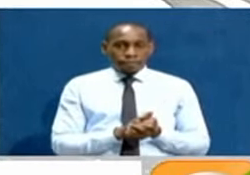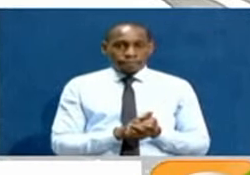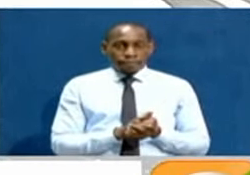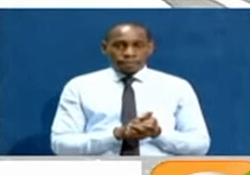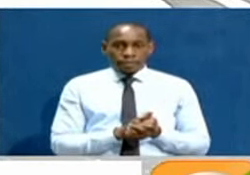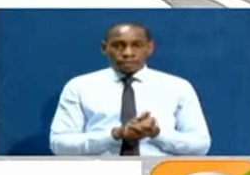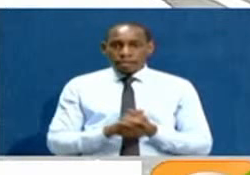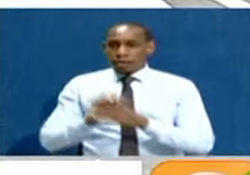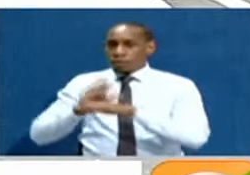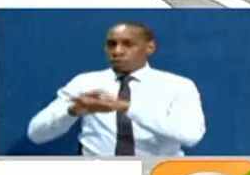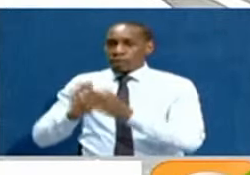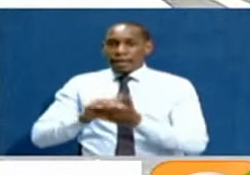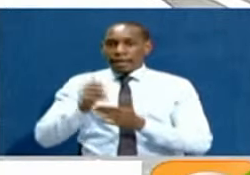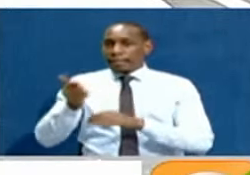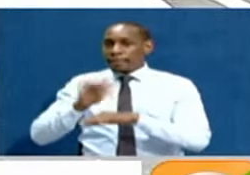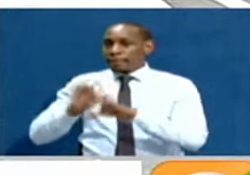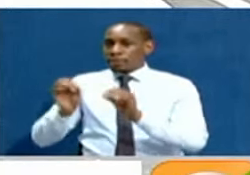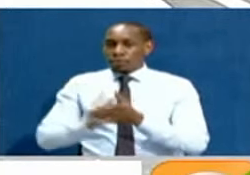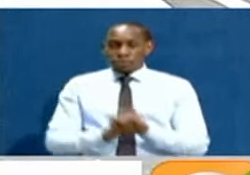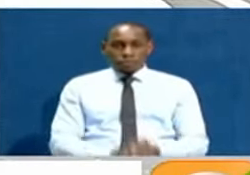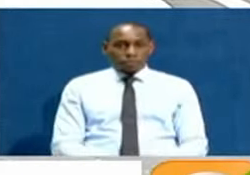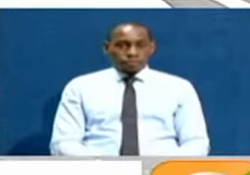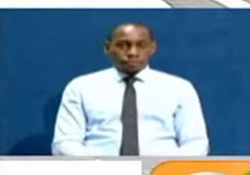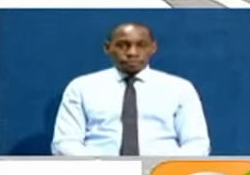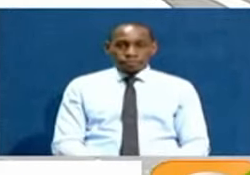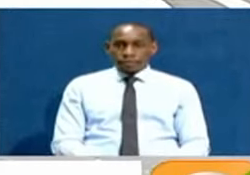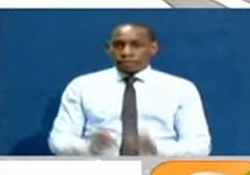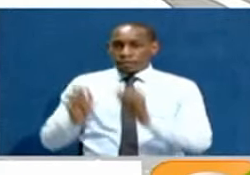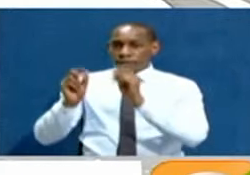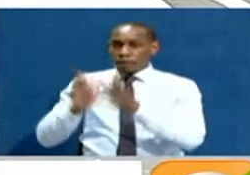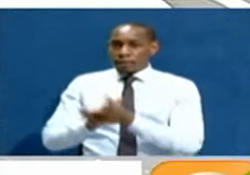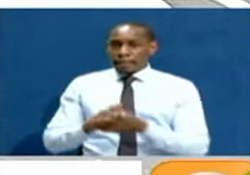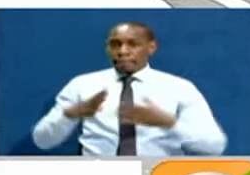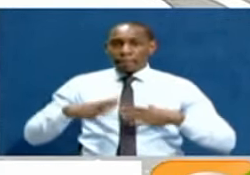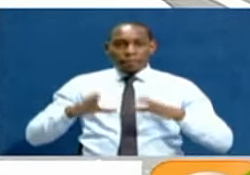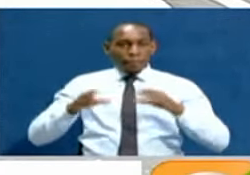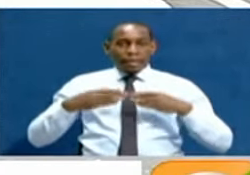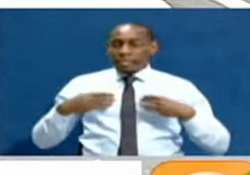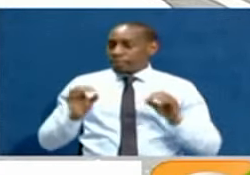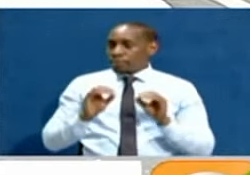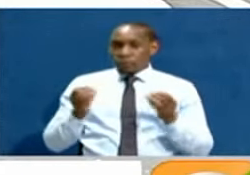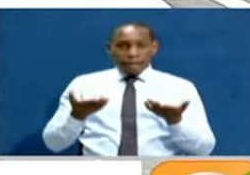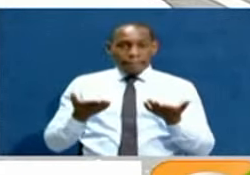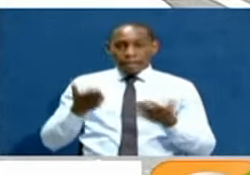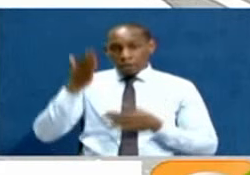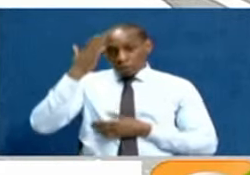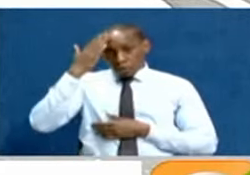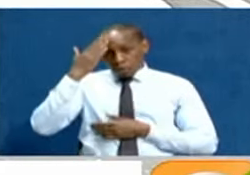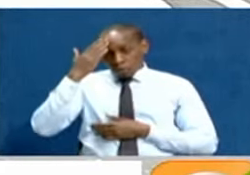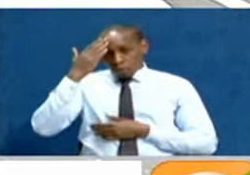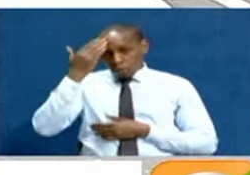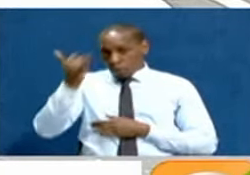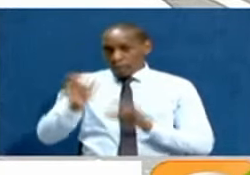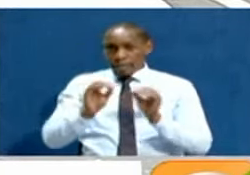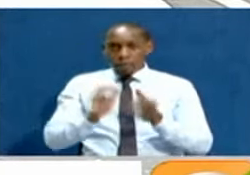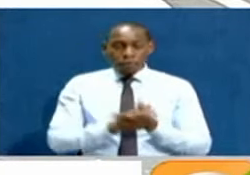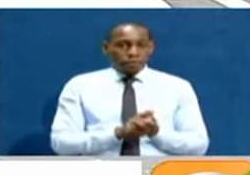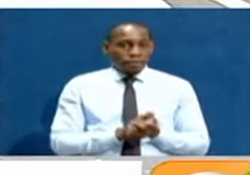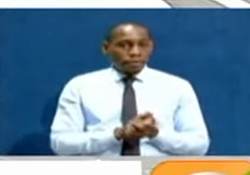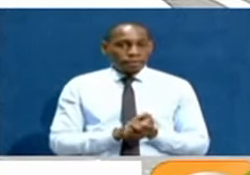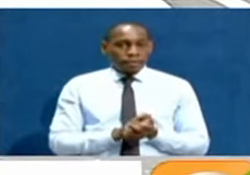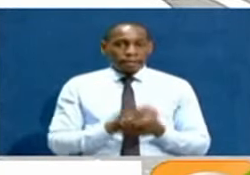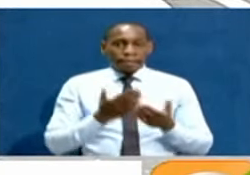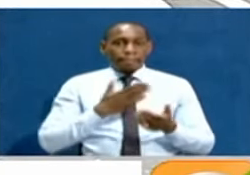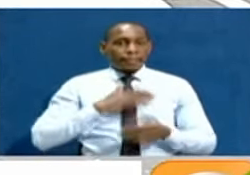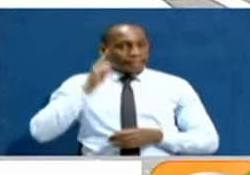so. No side effects? No side effects. All right. There's a lot of resistance here for some reason. I don't know why. Well, I think there's a lot of